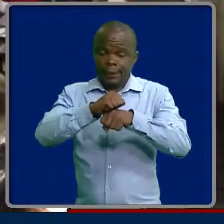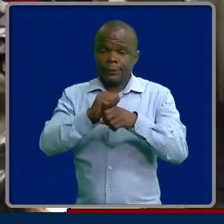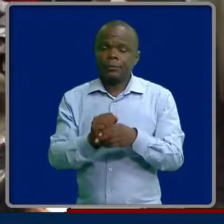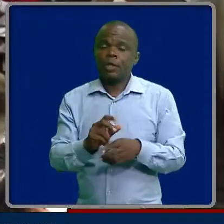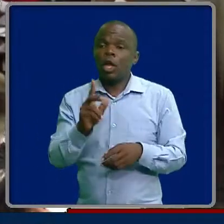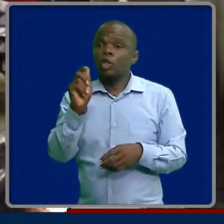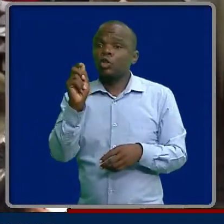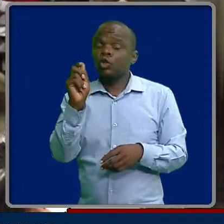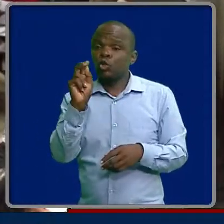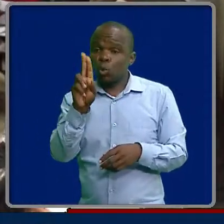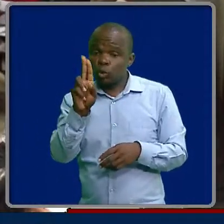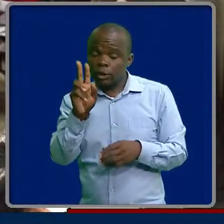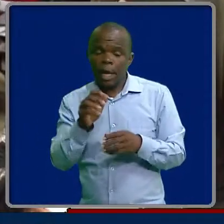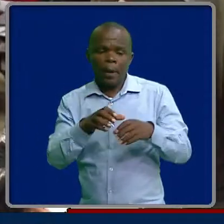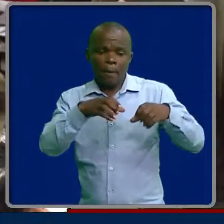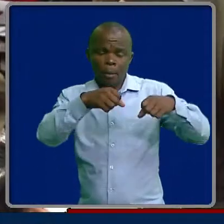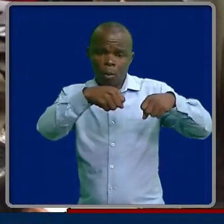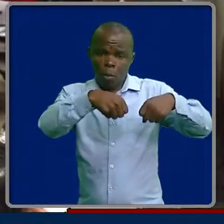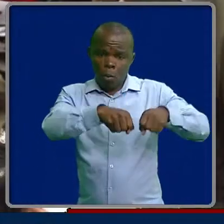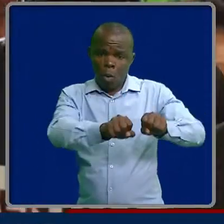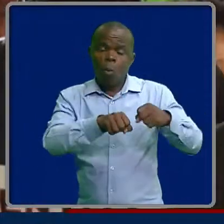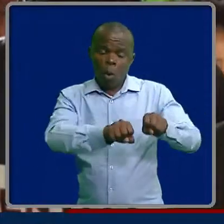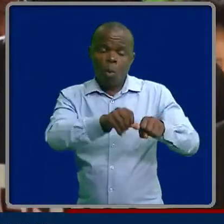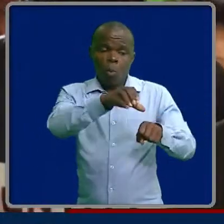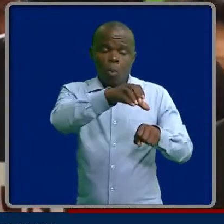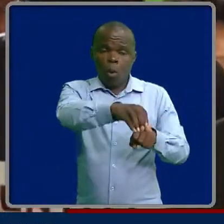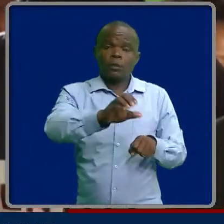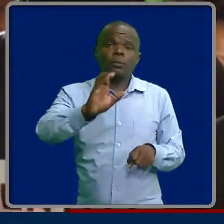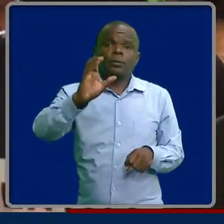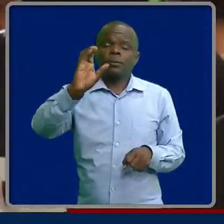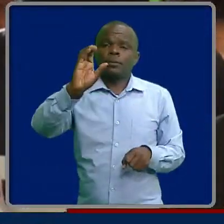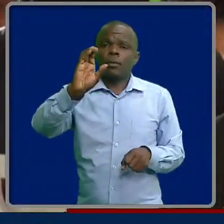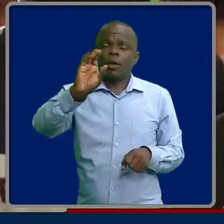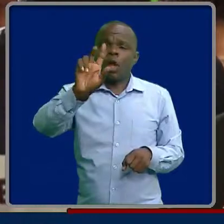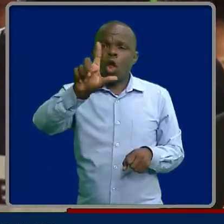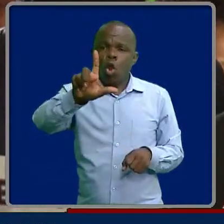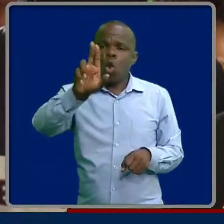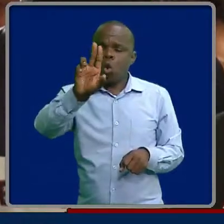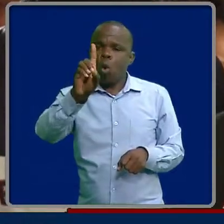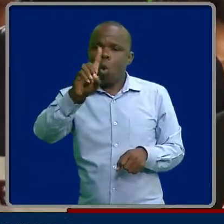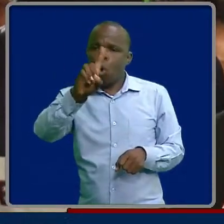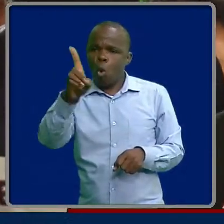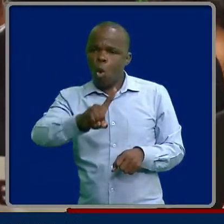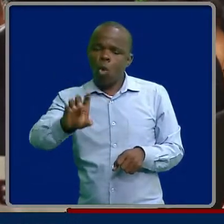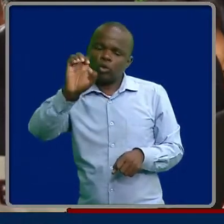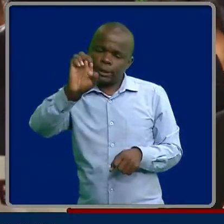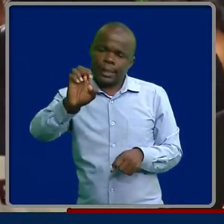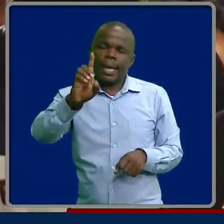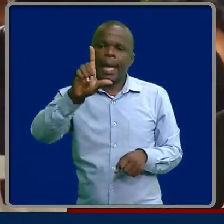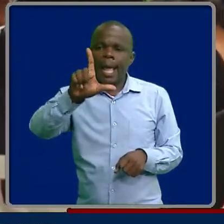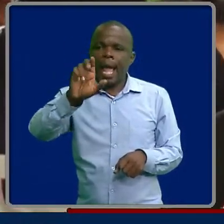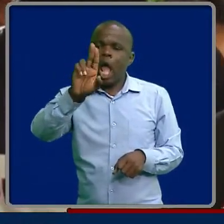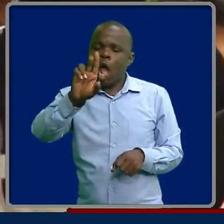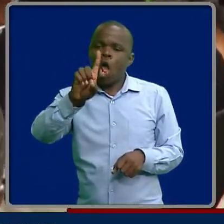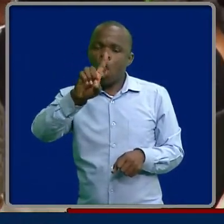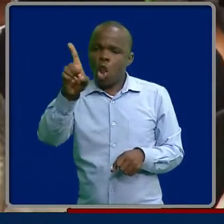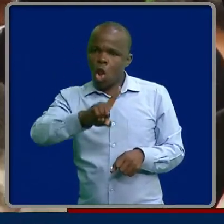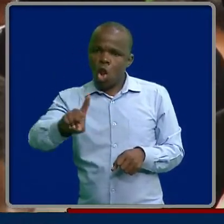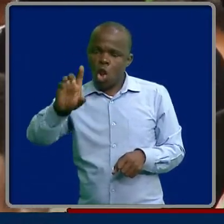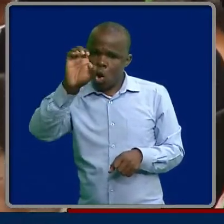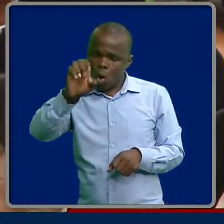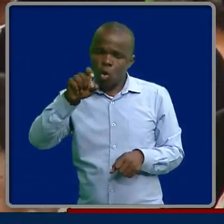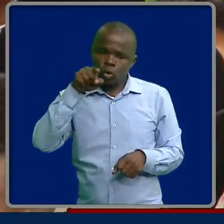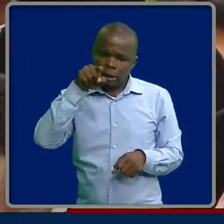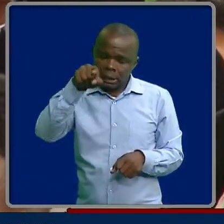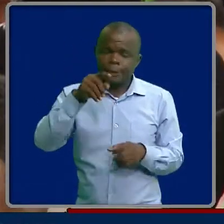for youth under the Lutse constituency. The constituency head, Sabelo Mazia, says that even though 20 young people have been supported